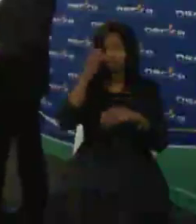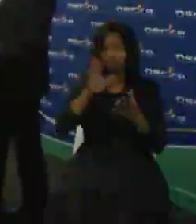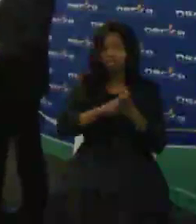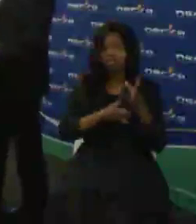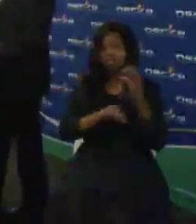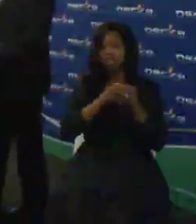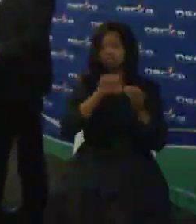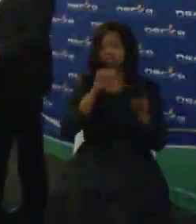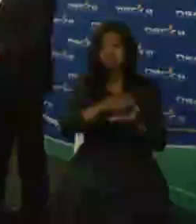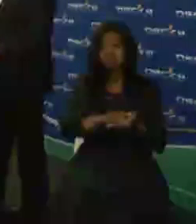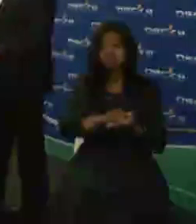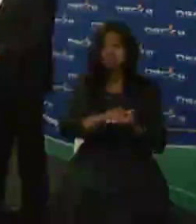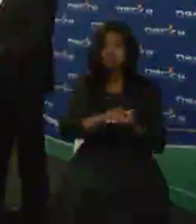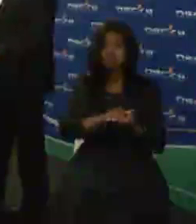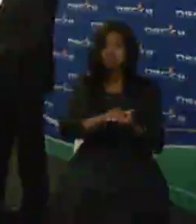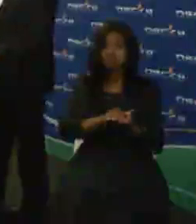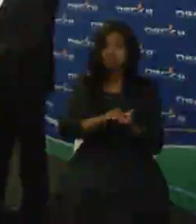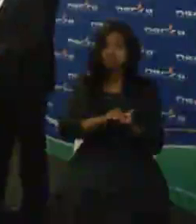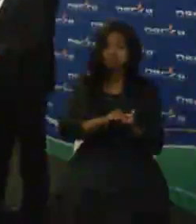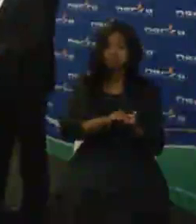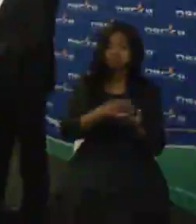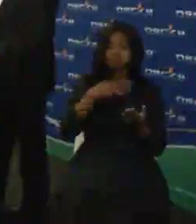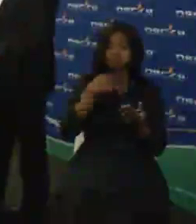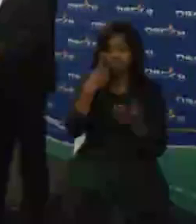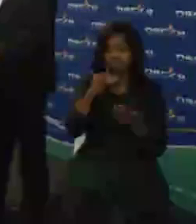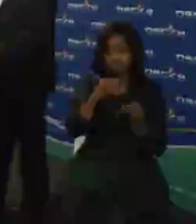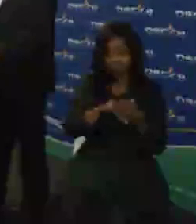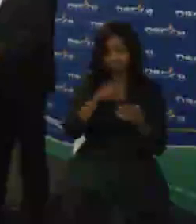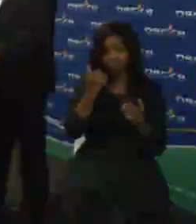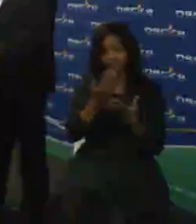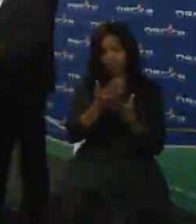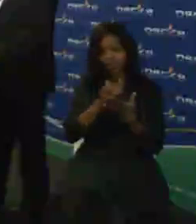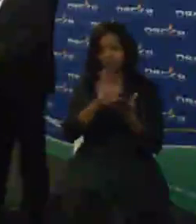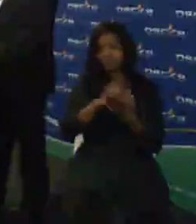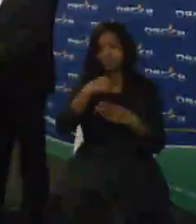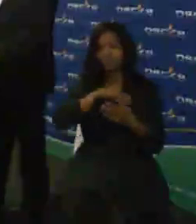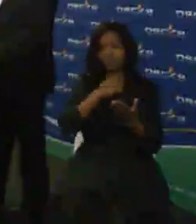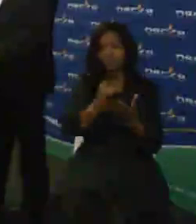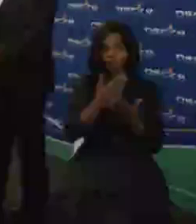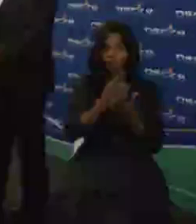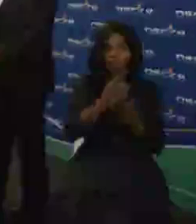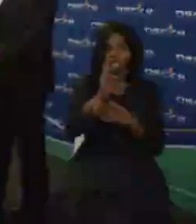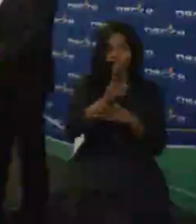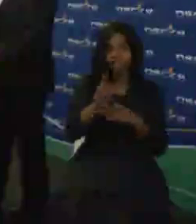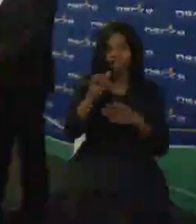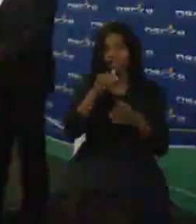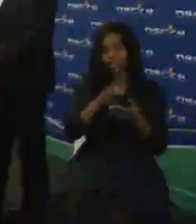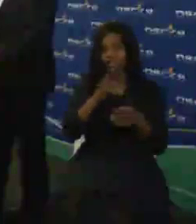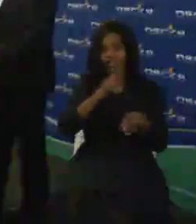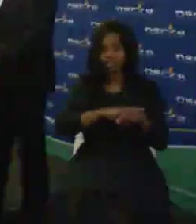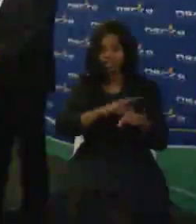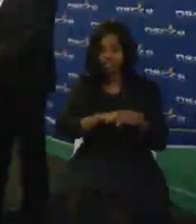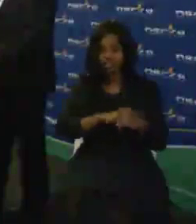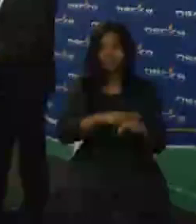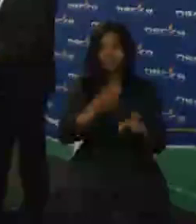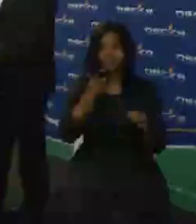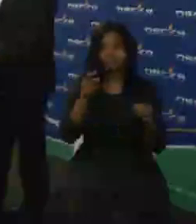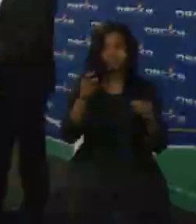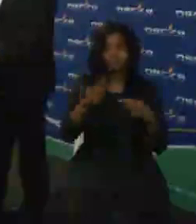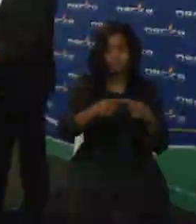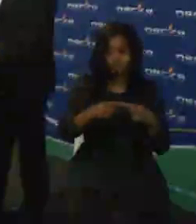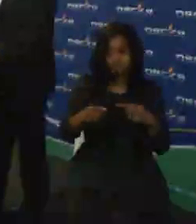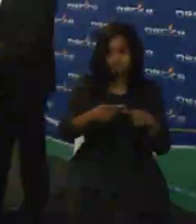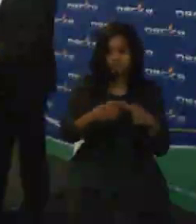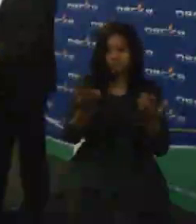that, we've seen in the proposals, and we've proposed again, there's even a time duration on